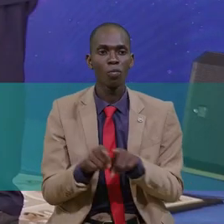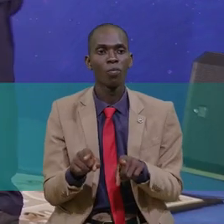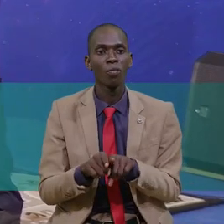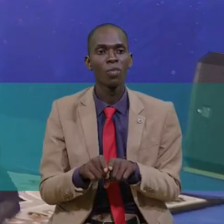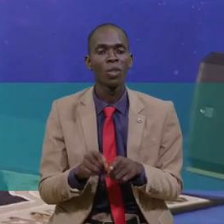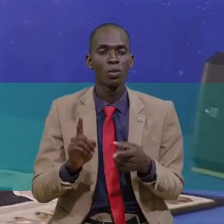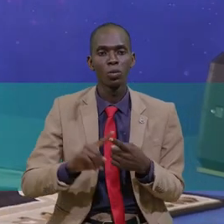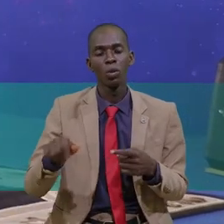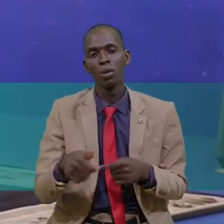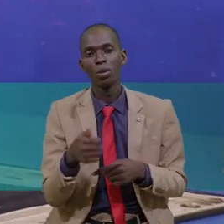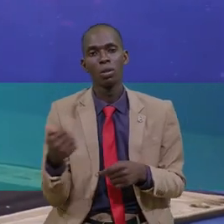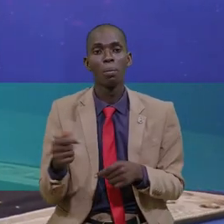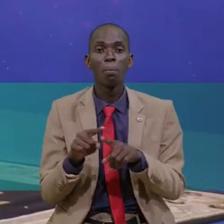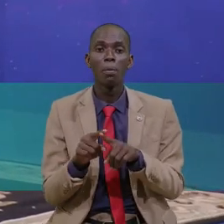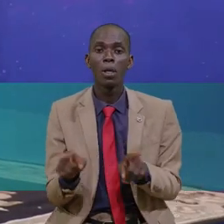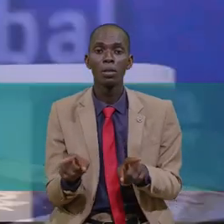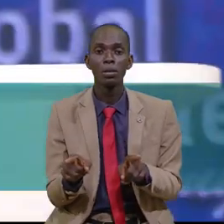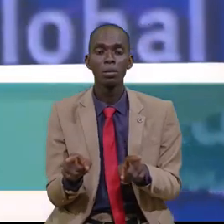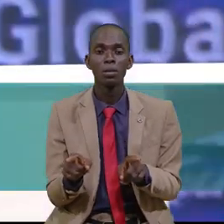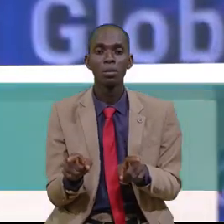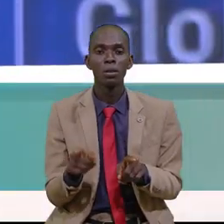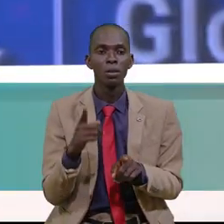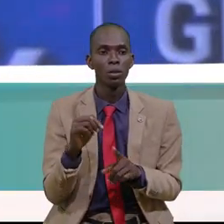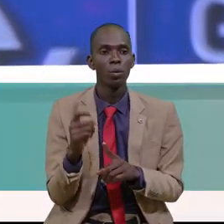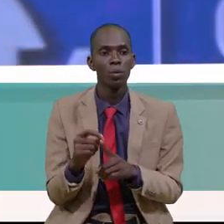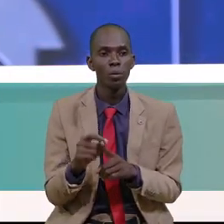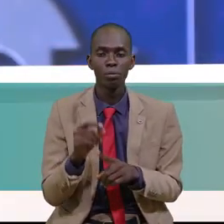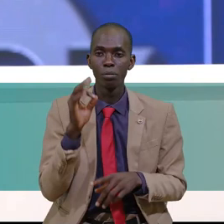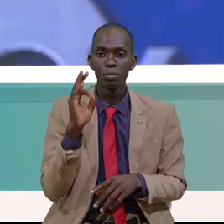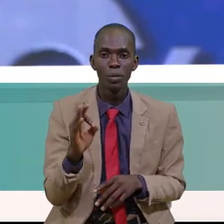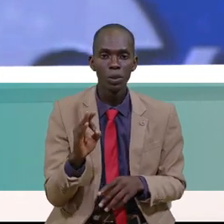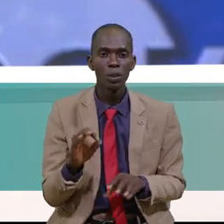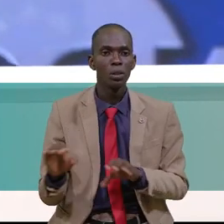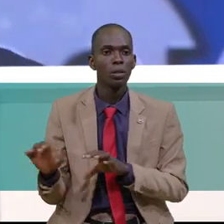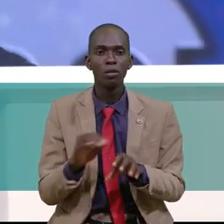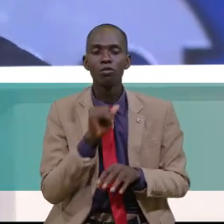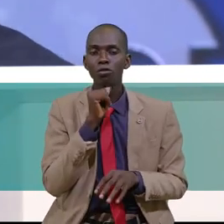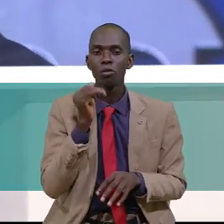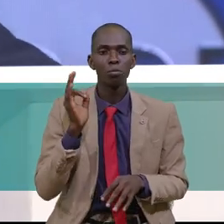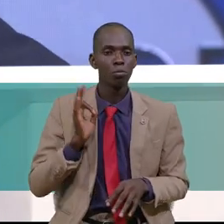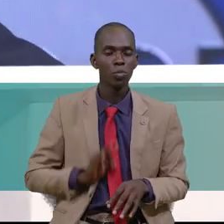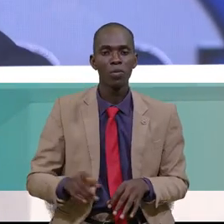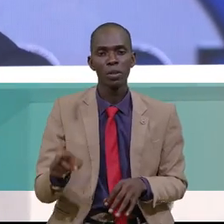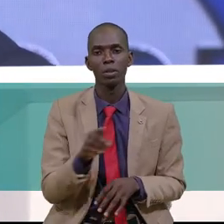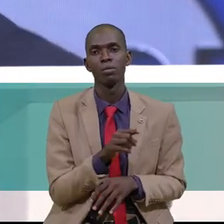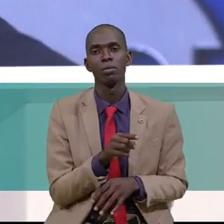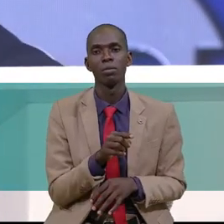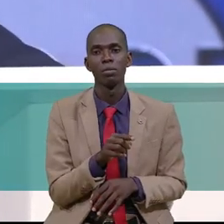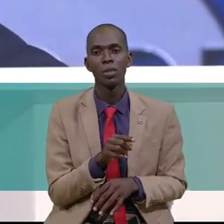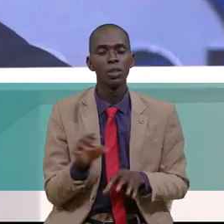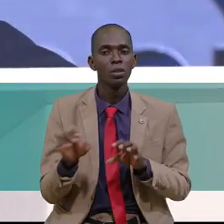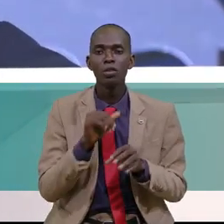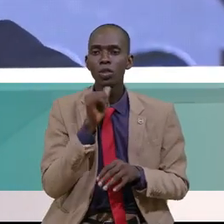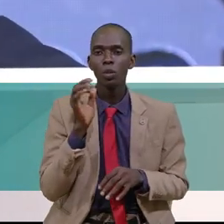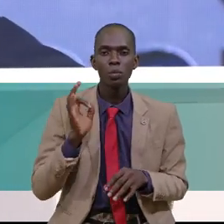unto them, but the word preached did not profit them. Did not profit